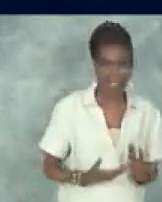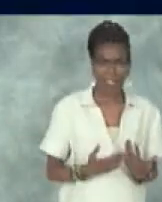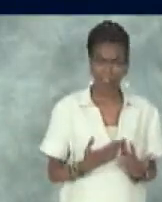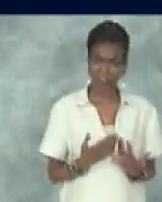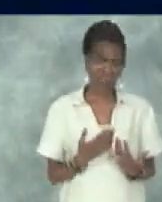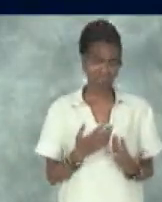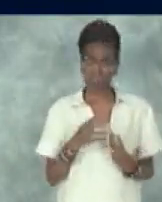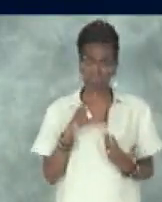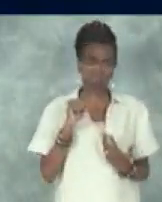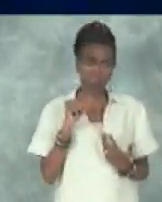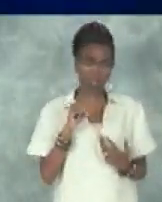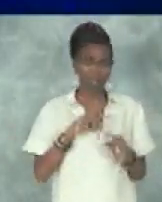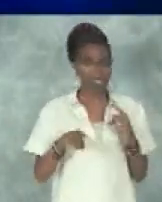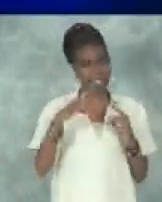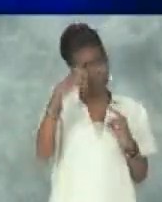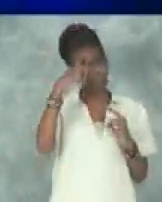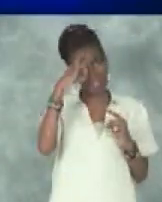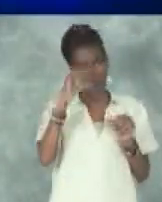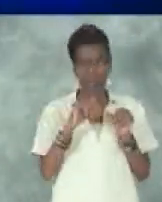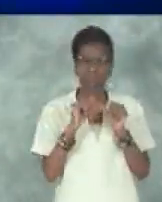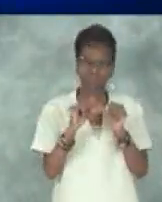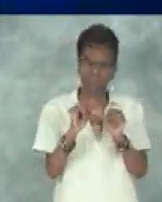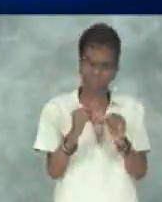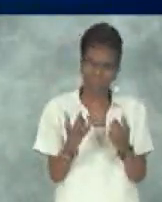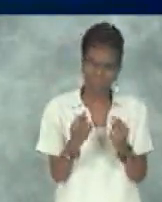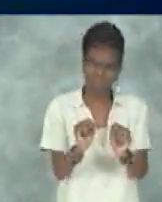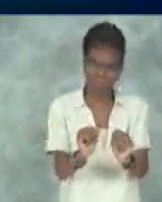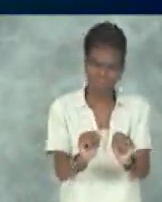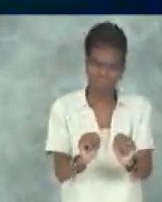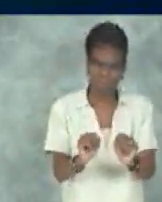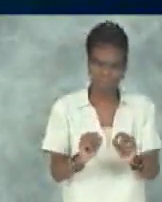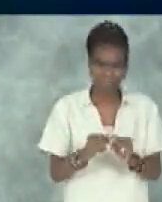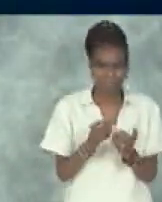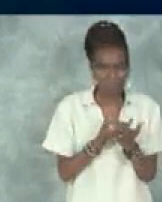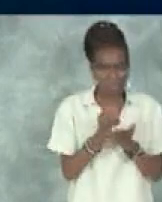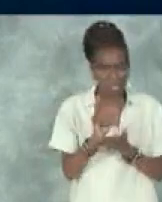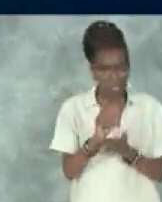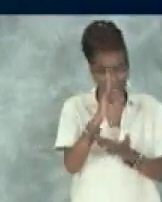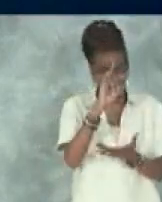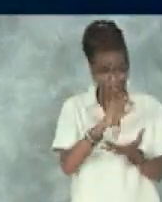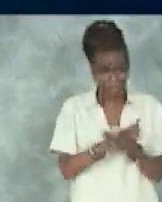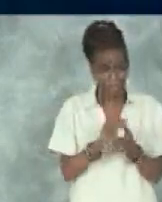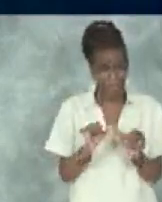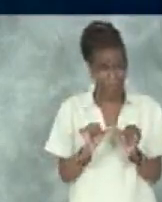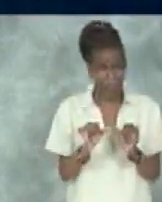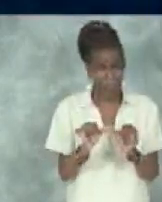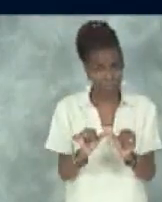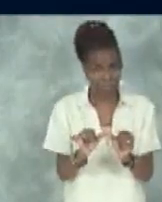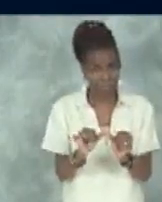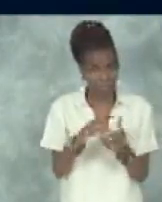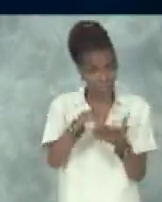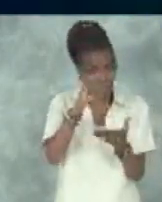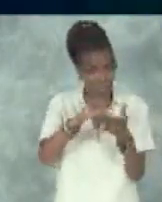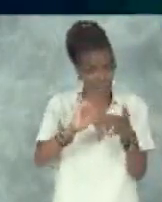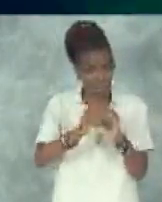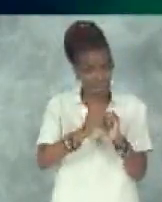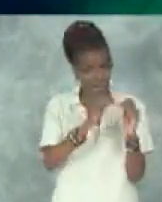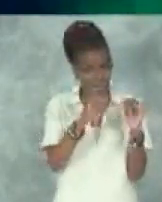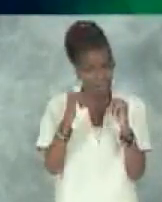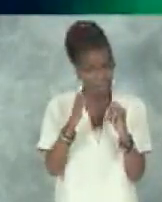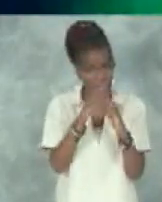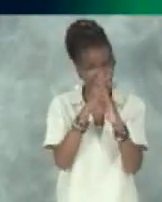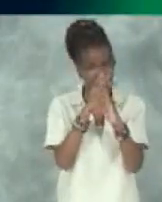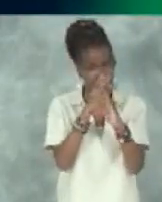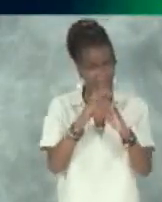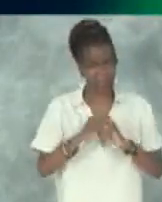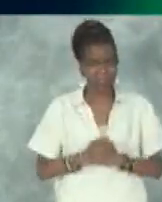it. And I honestly believe I am. But the question for you, as you look at